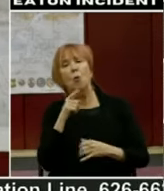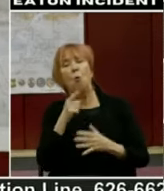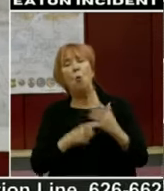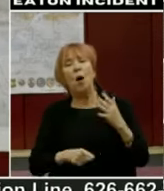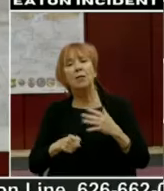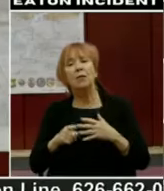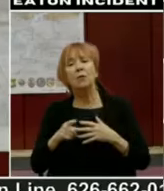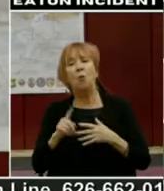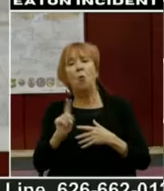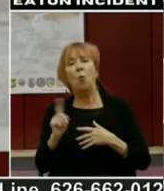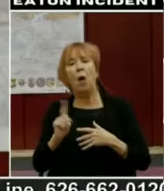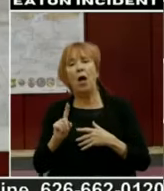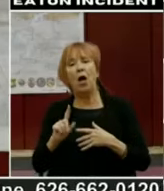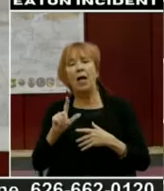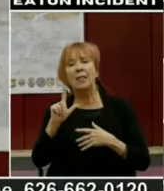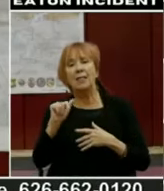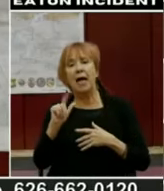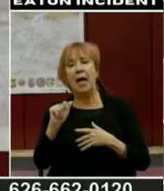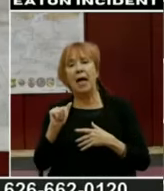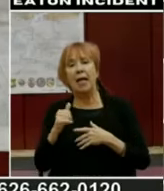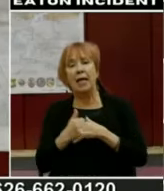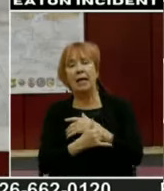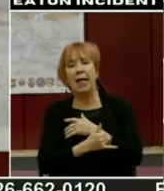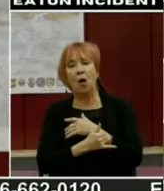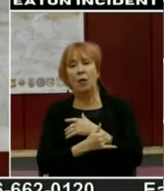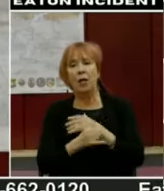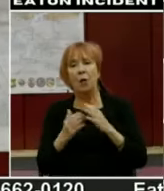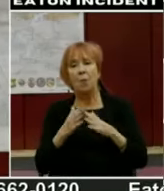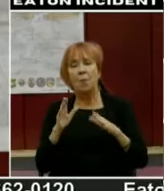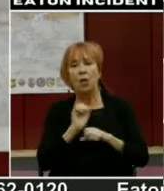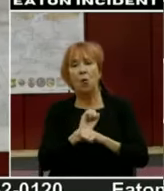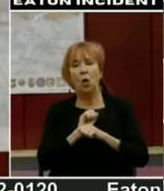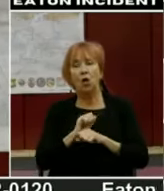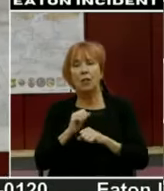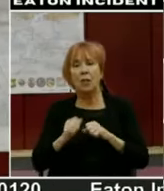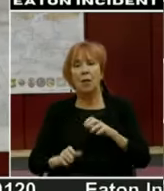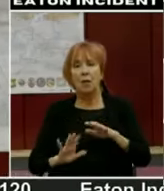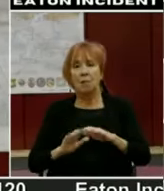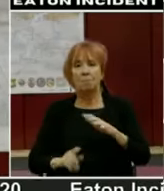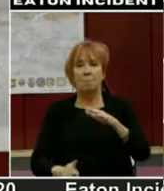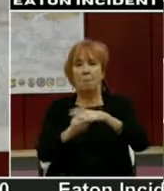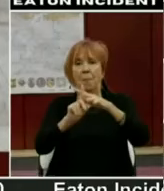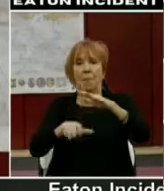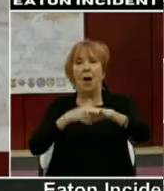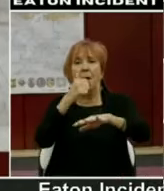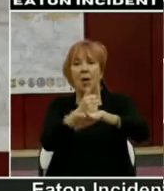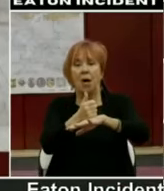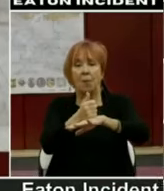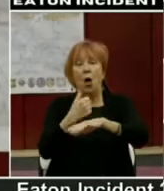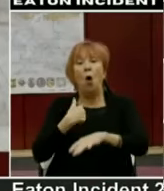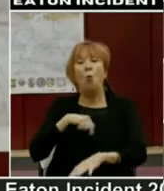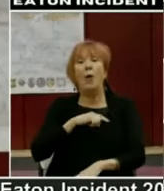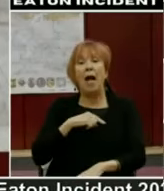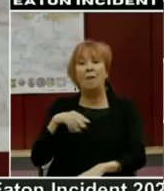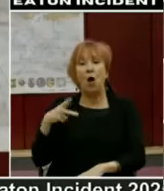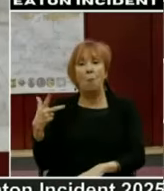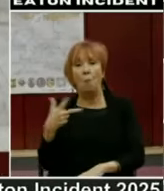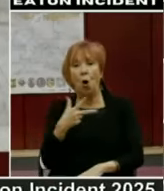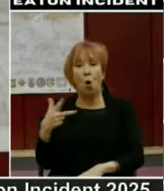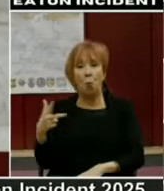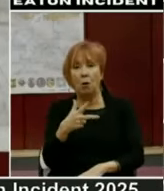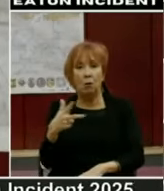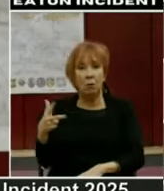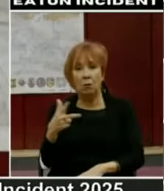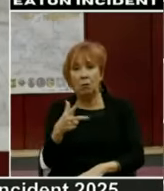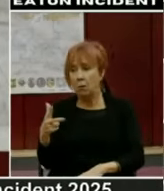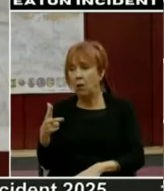the LA County Public Works pop-up structure? We have a mobile facility that we are driving around Altadena right now, moving around Altadena